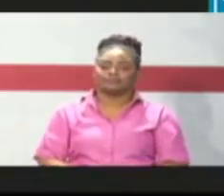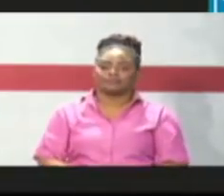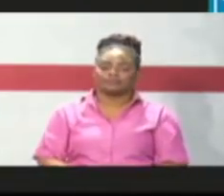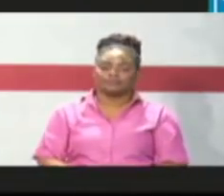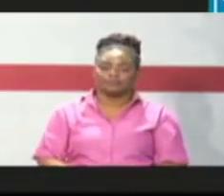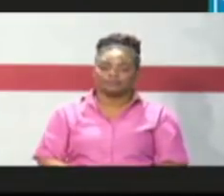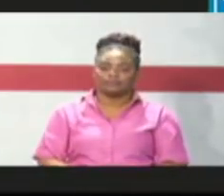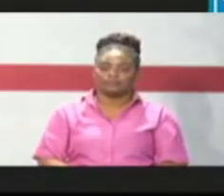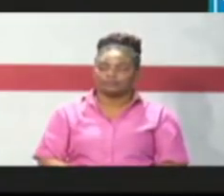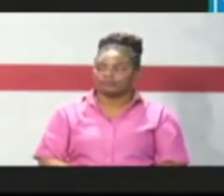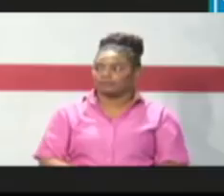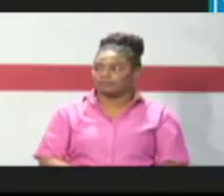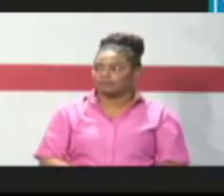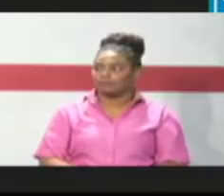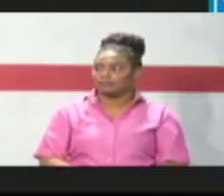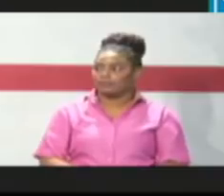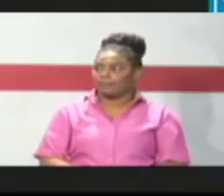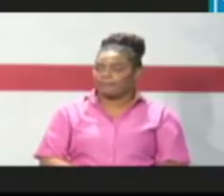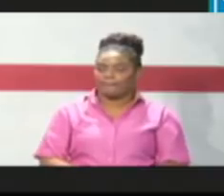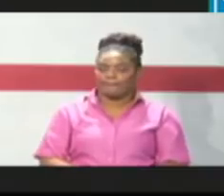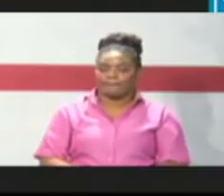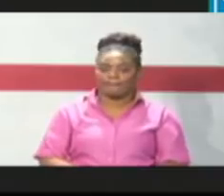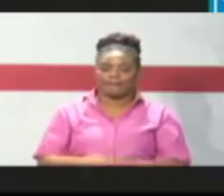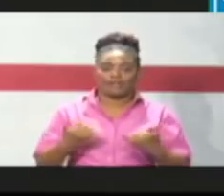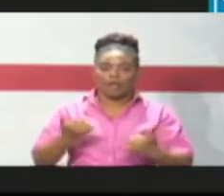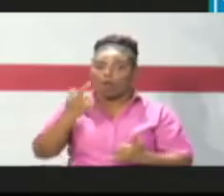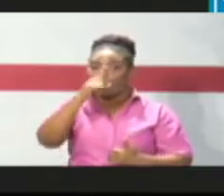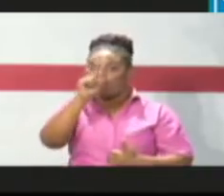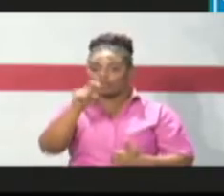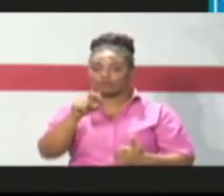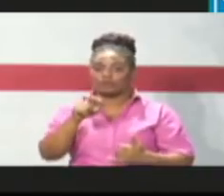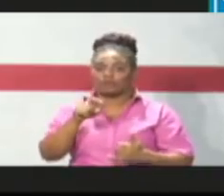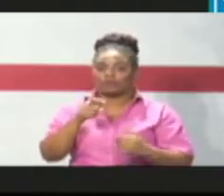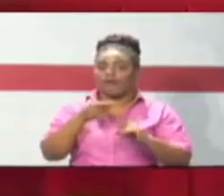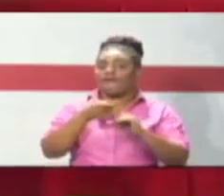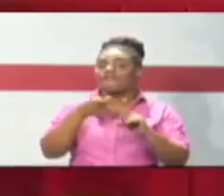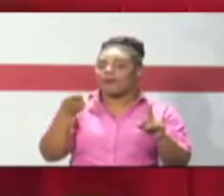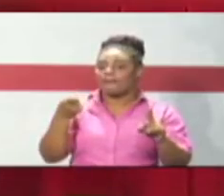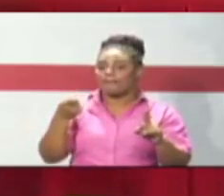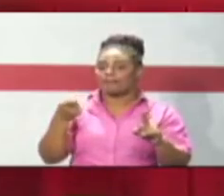Minister. We'll now take questions from the Newsday.